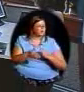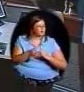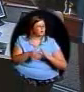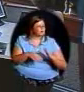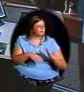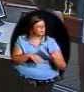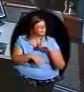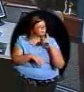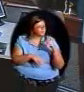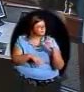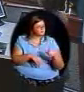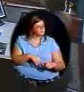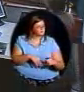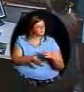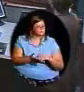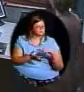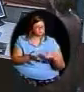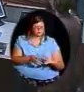Exactly.